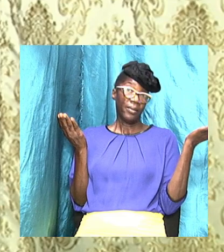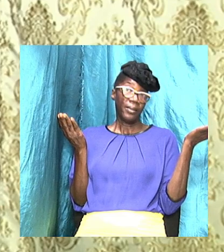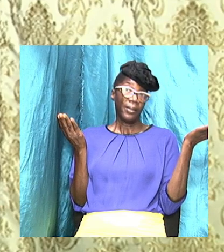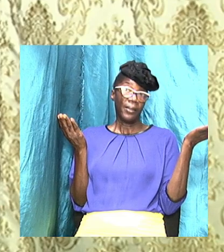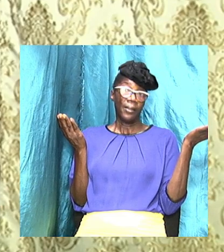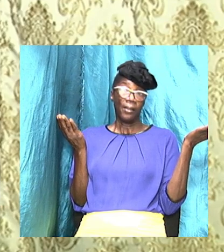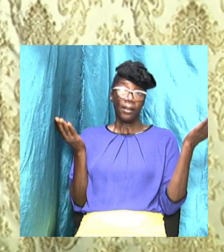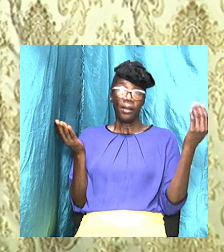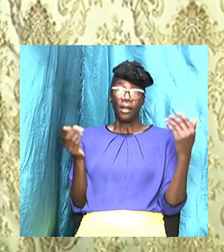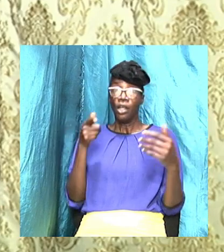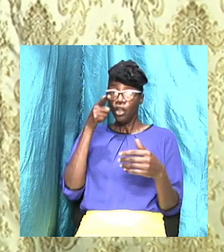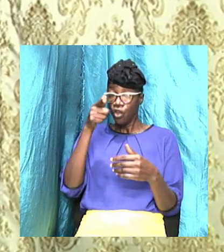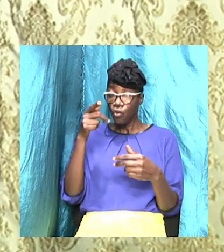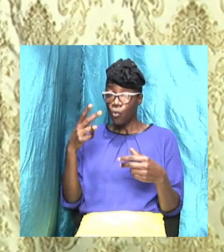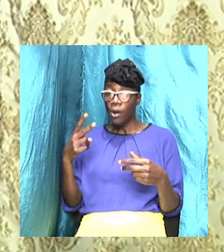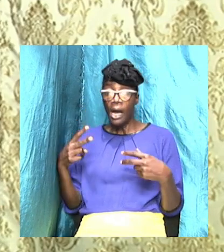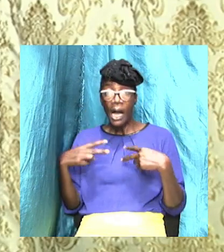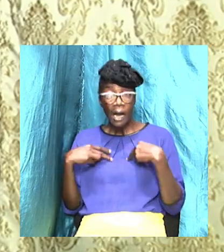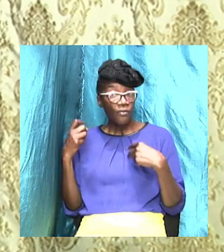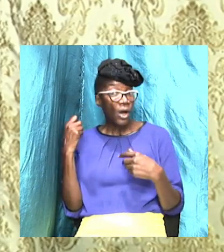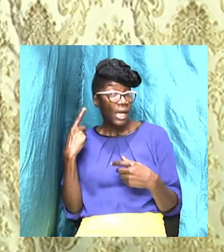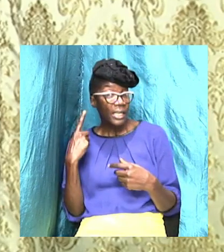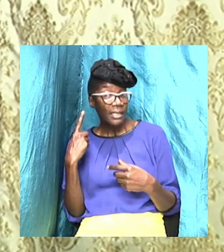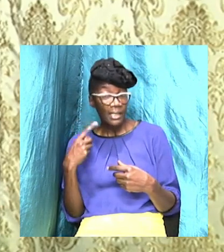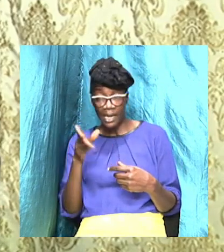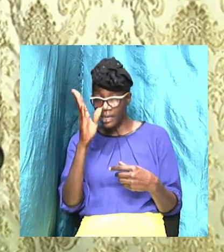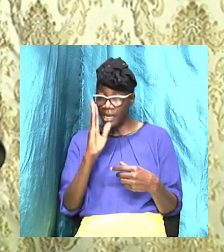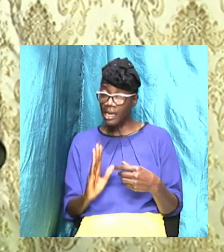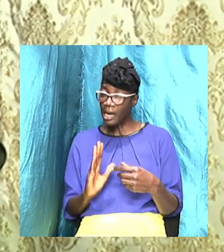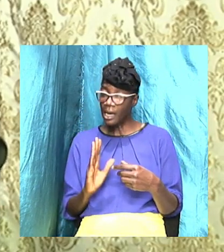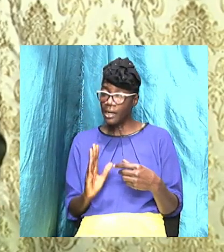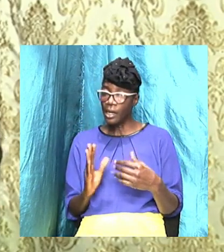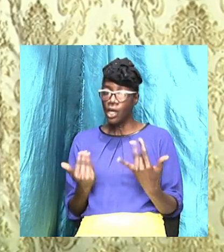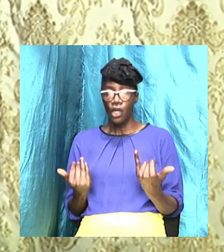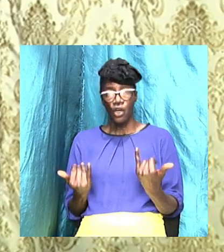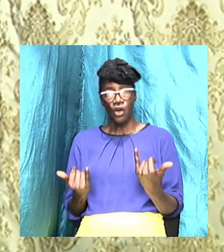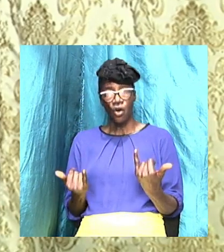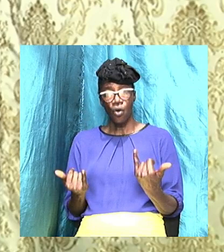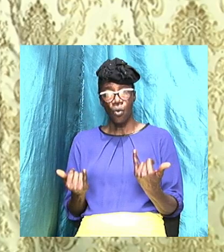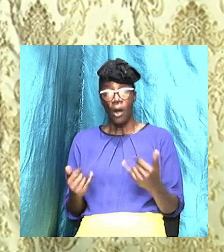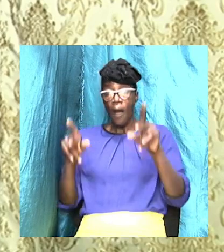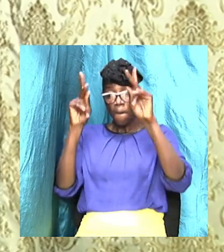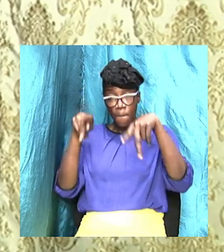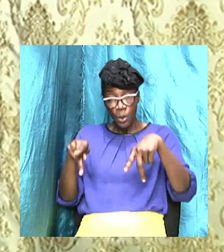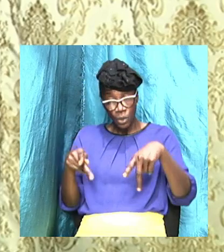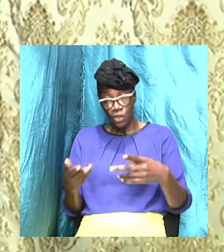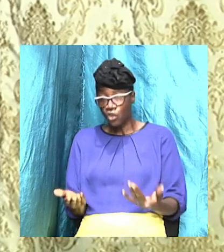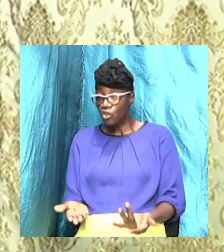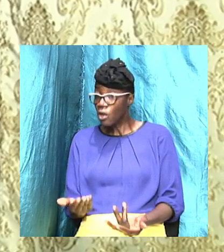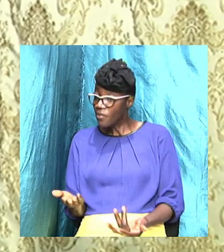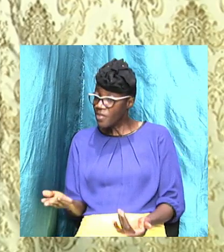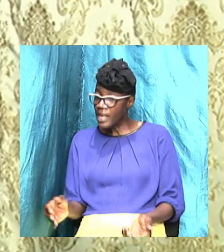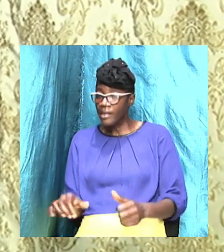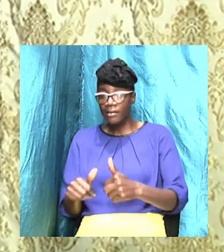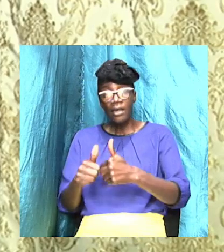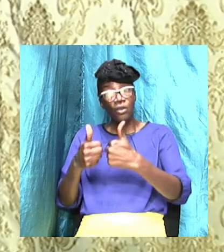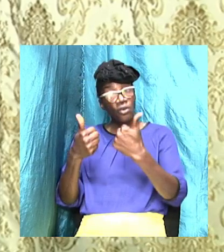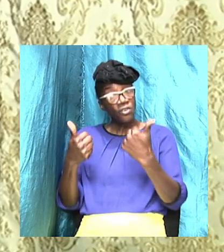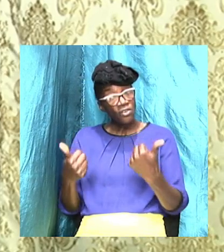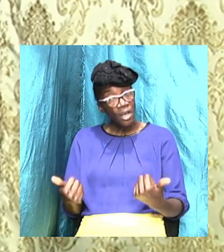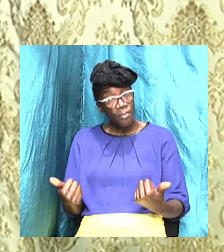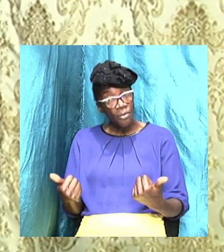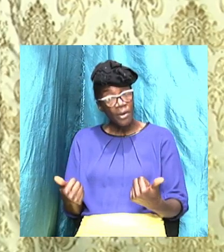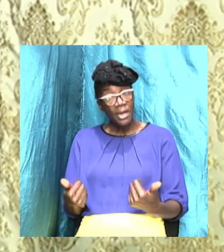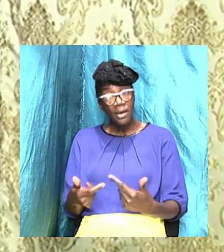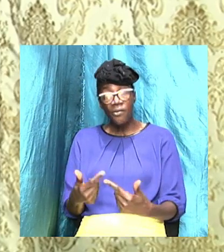And so you have to understand that God had to now implement some things to separate them from those